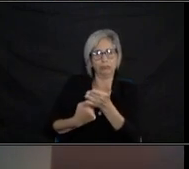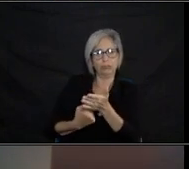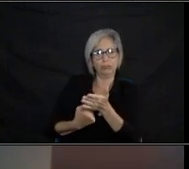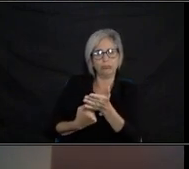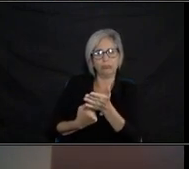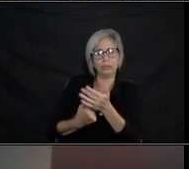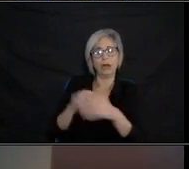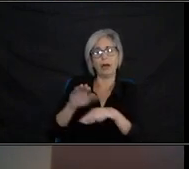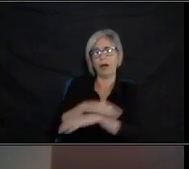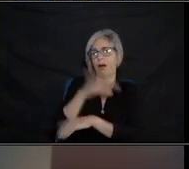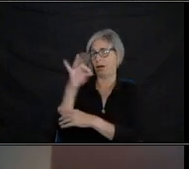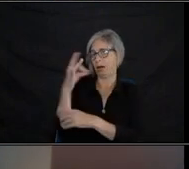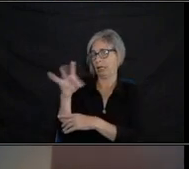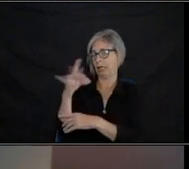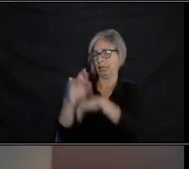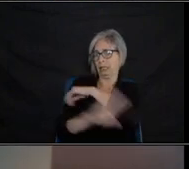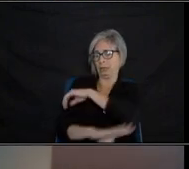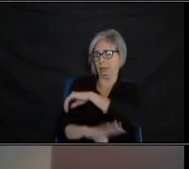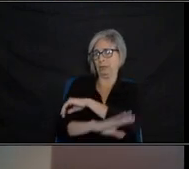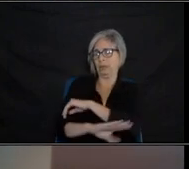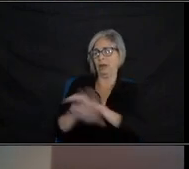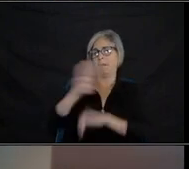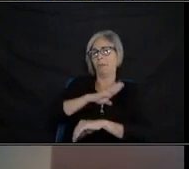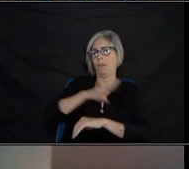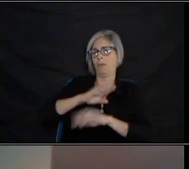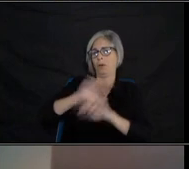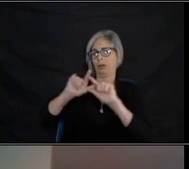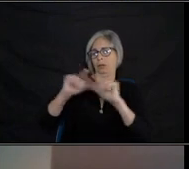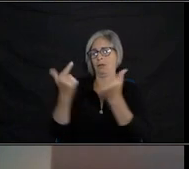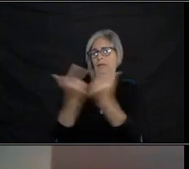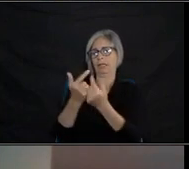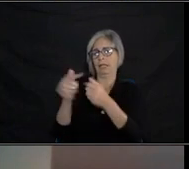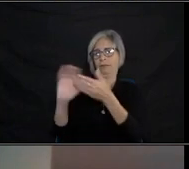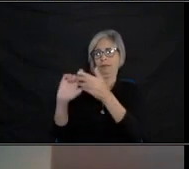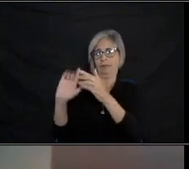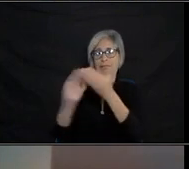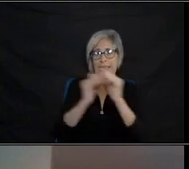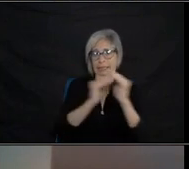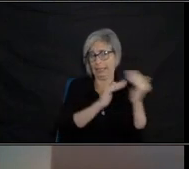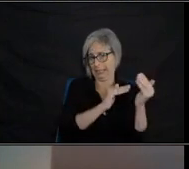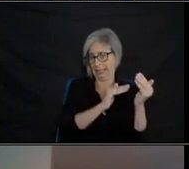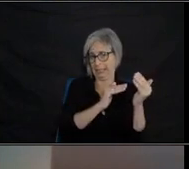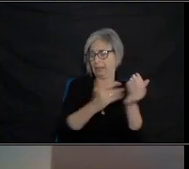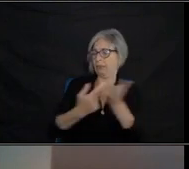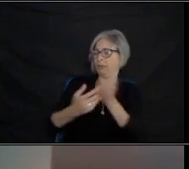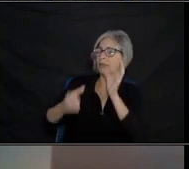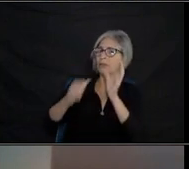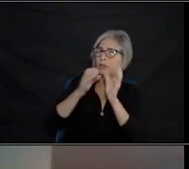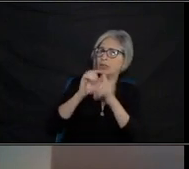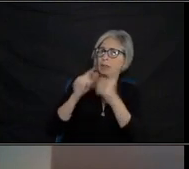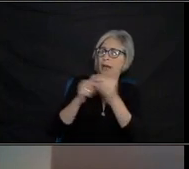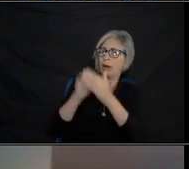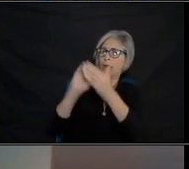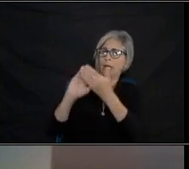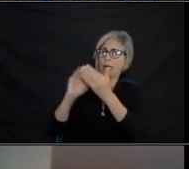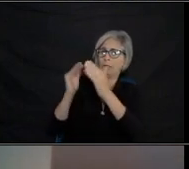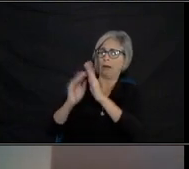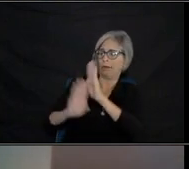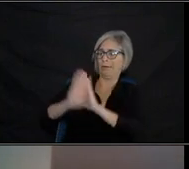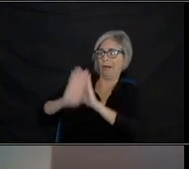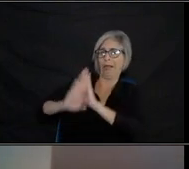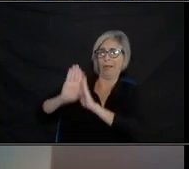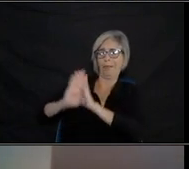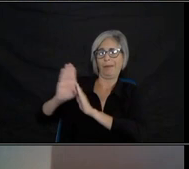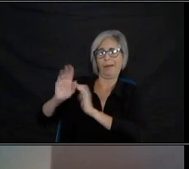On the 18th, I attended the Florida League of Cities and had a conversation regarding downtown development